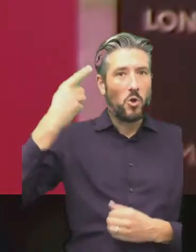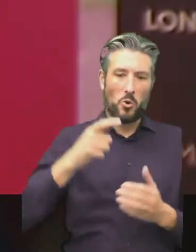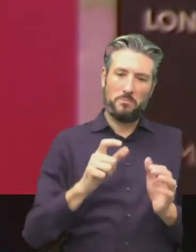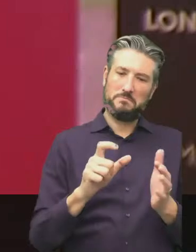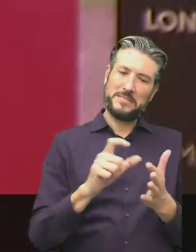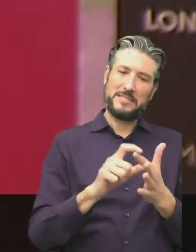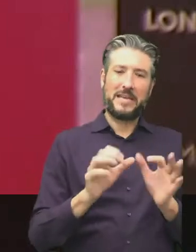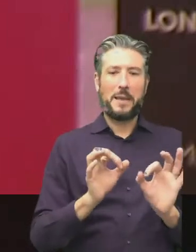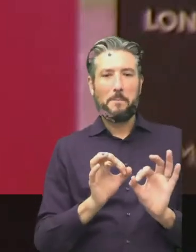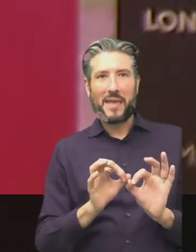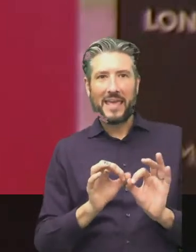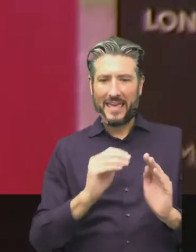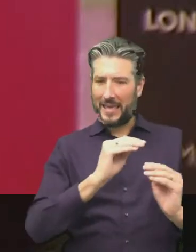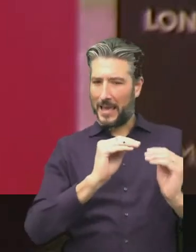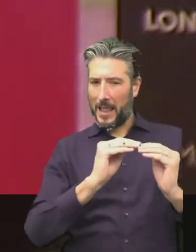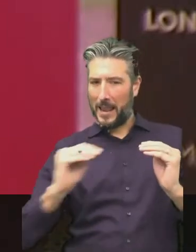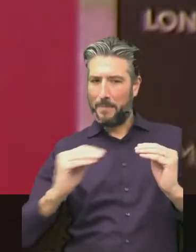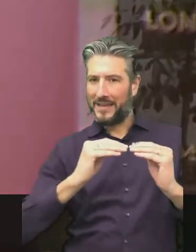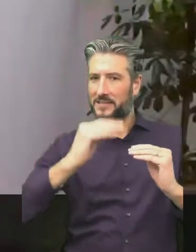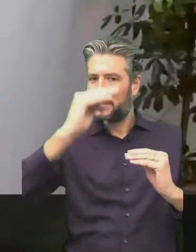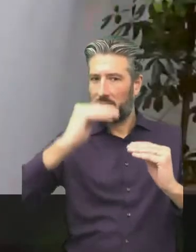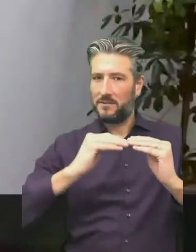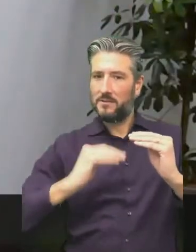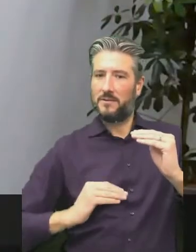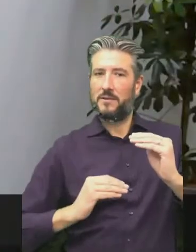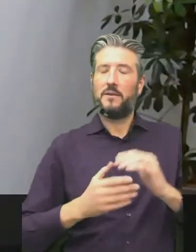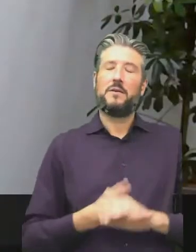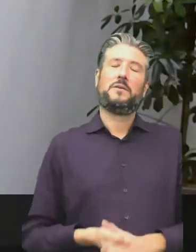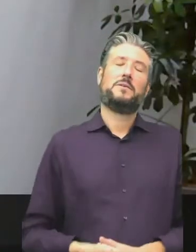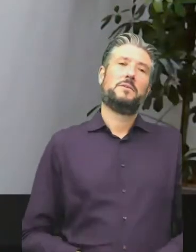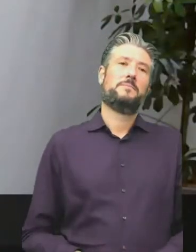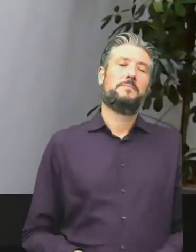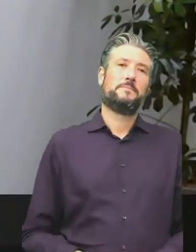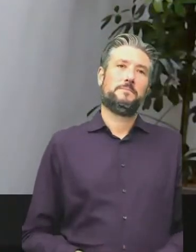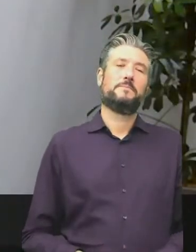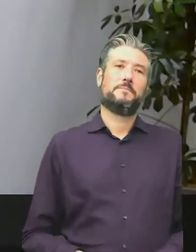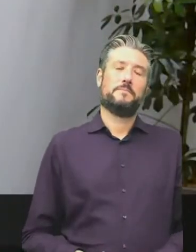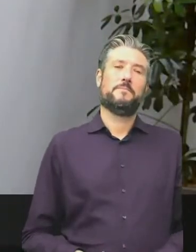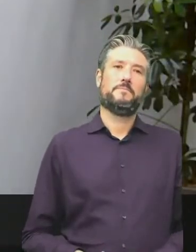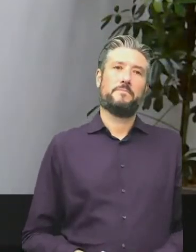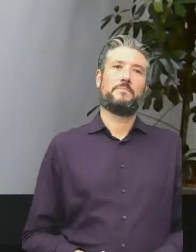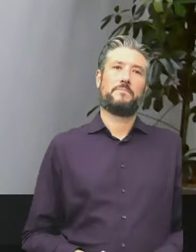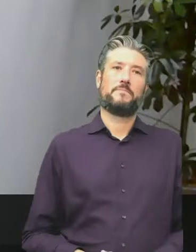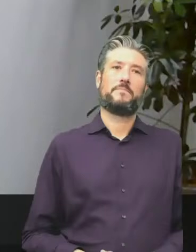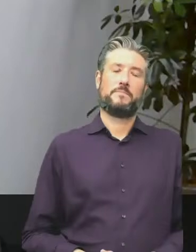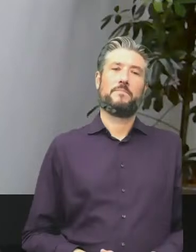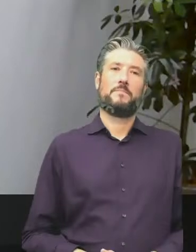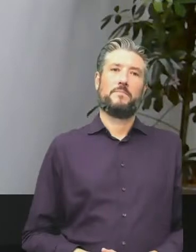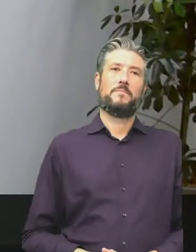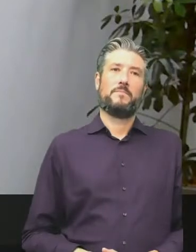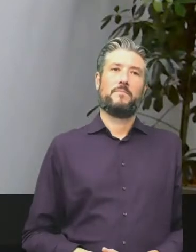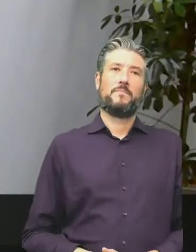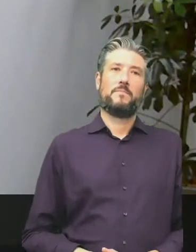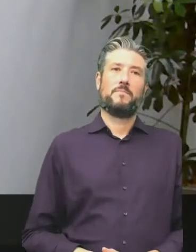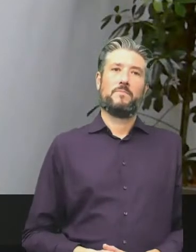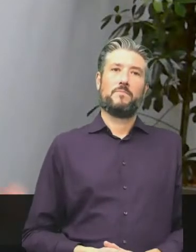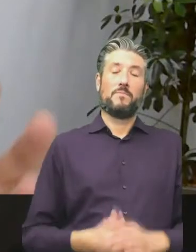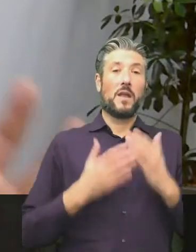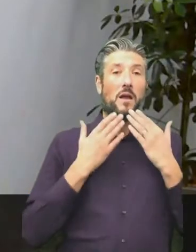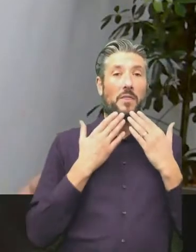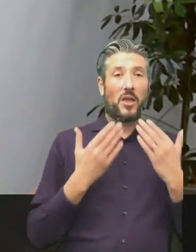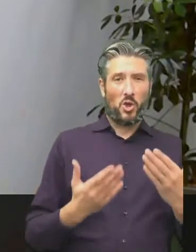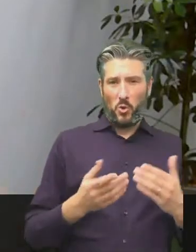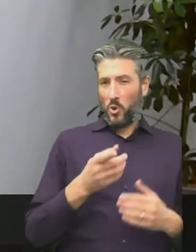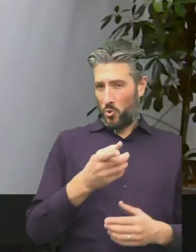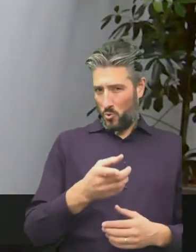Mr. Mayor? So thank you very much for your question. When you began your question, I thought you were going to talk about the noise from some of our tubes,